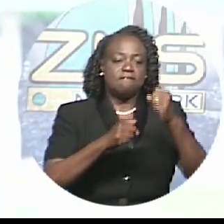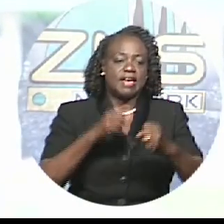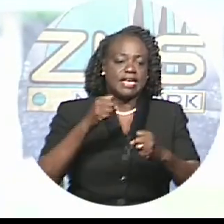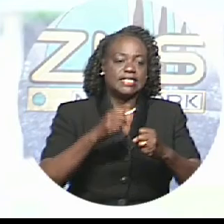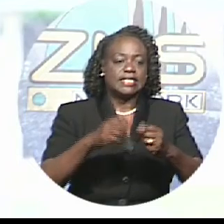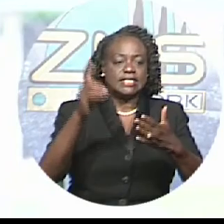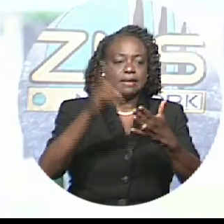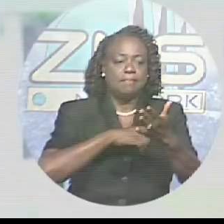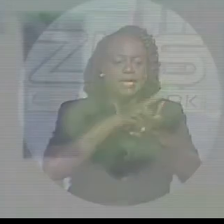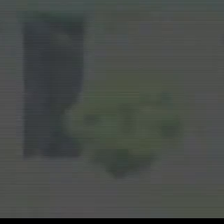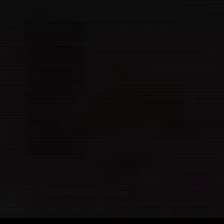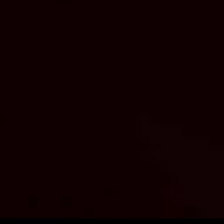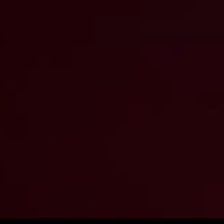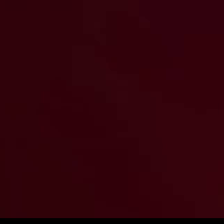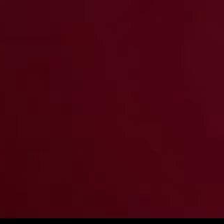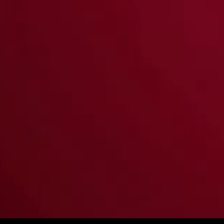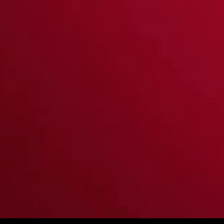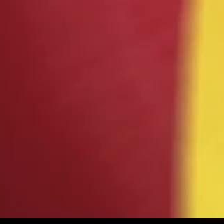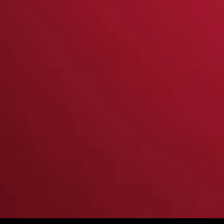layer.